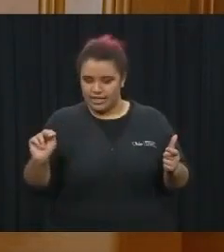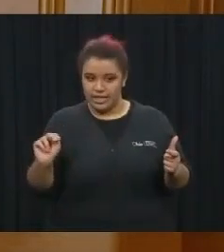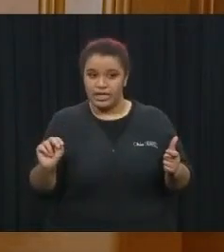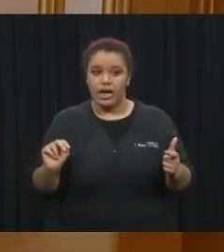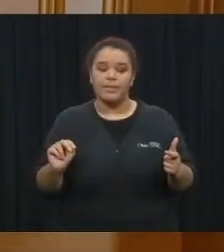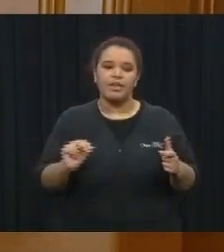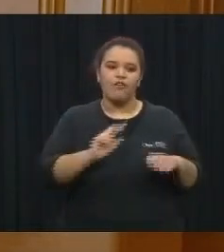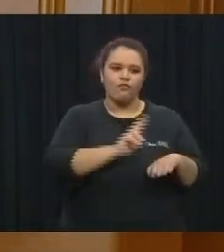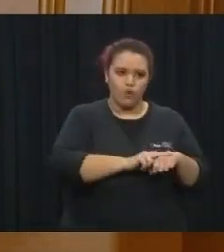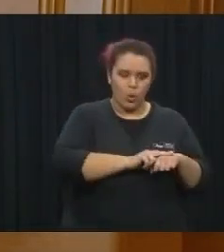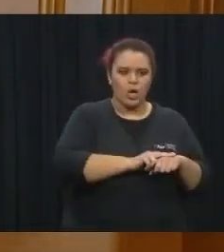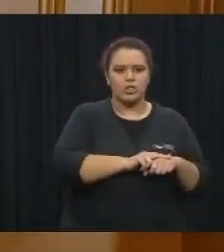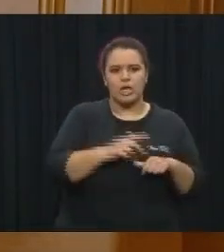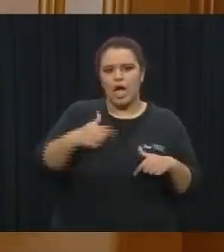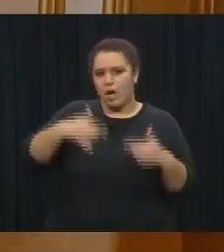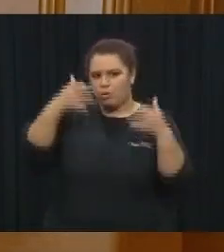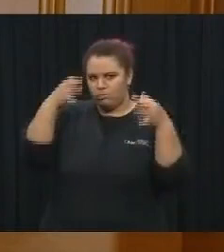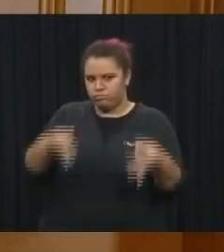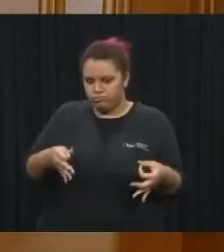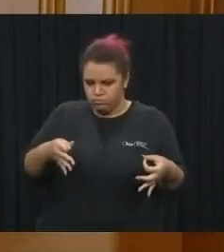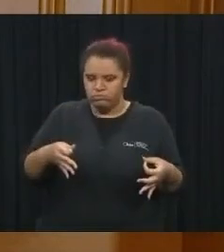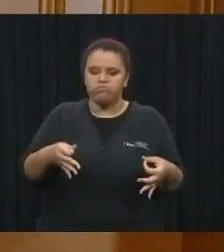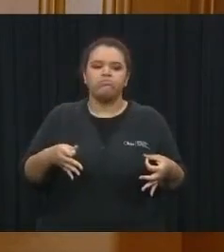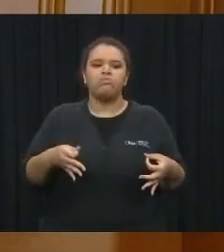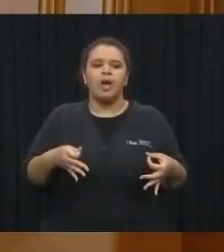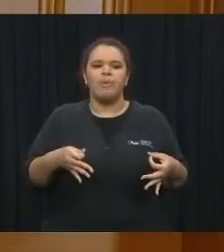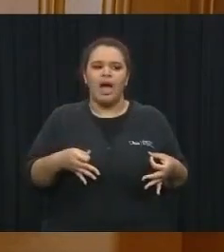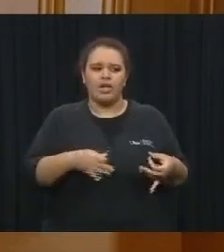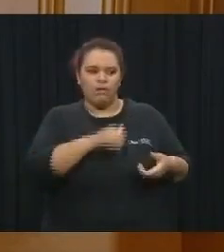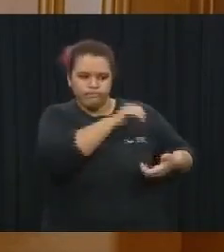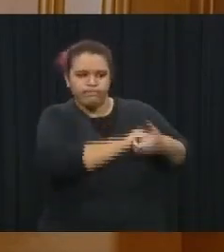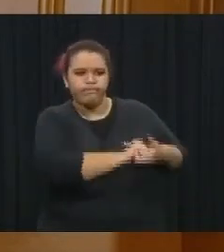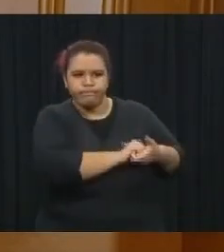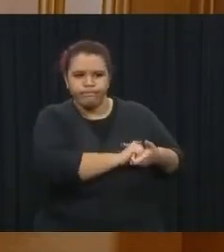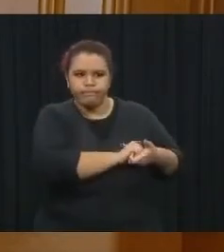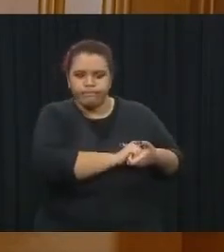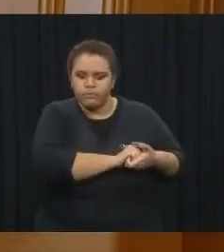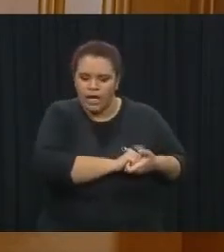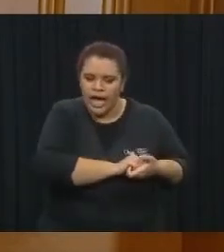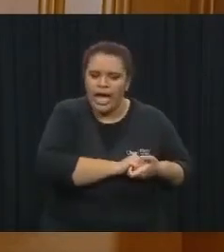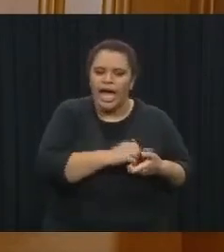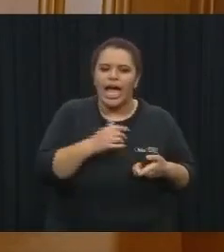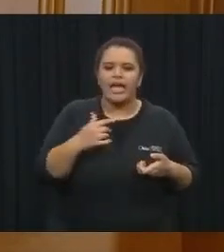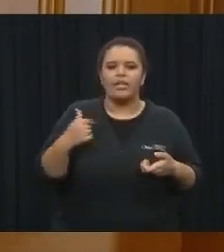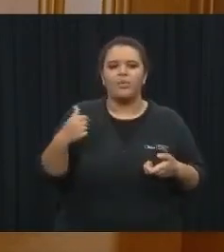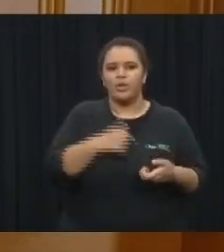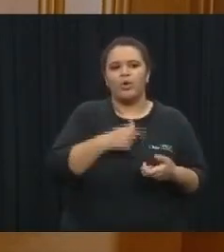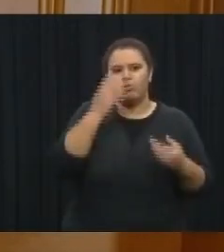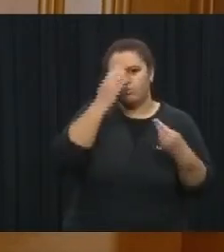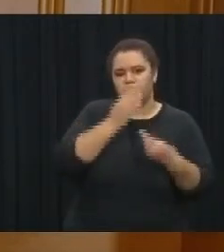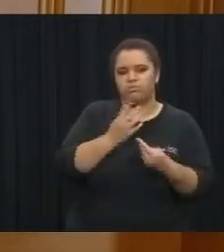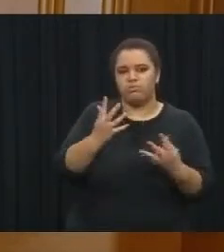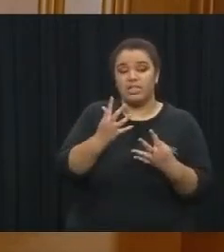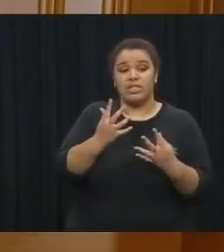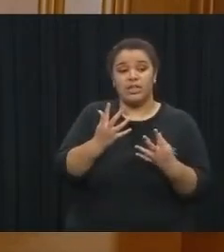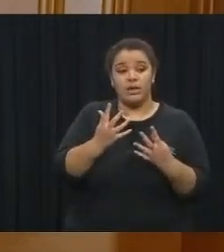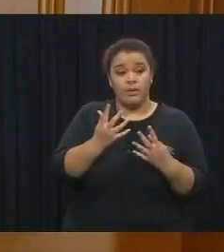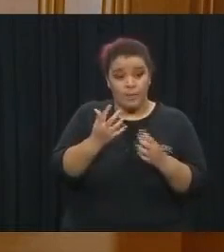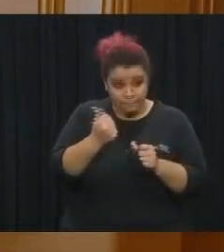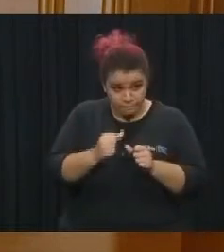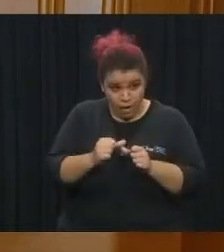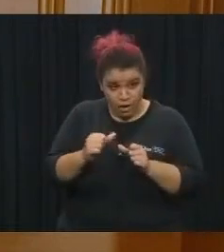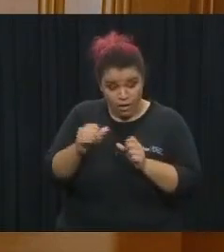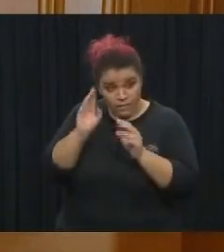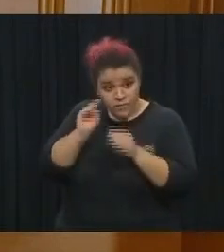be informed, as we have every decision, on how we save lives. Look, we do not want to keep